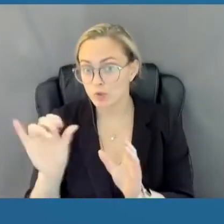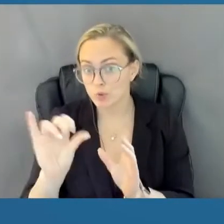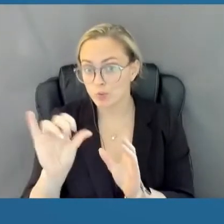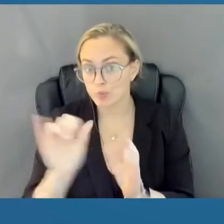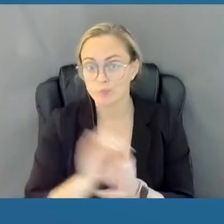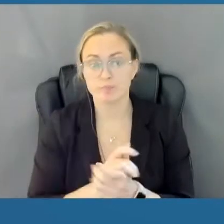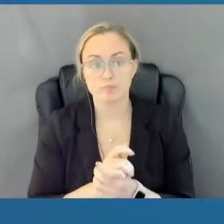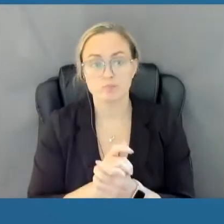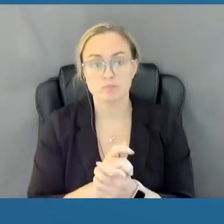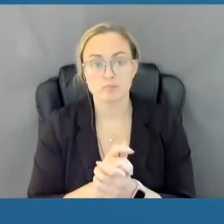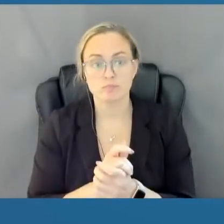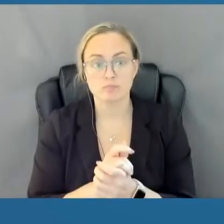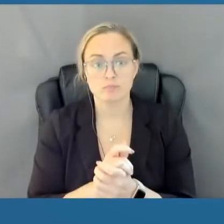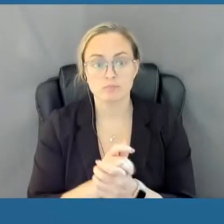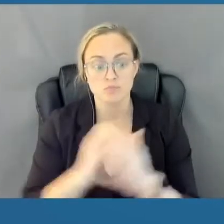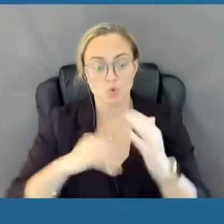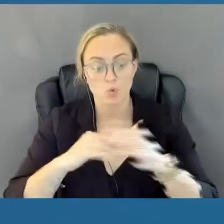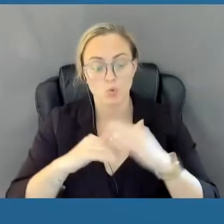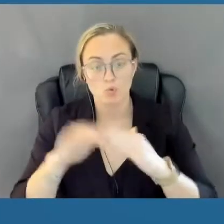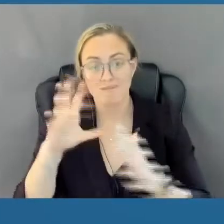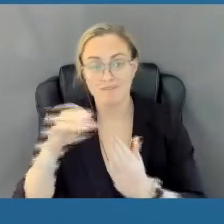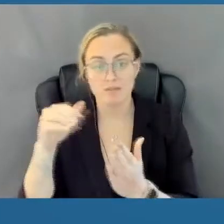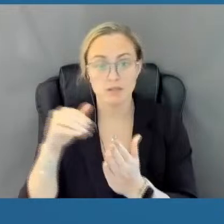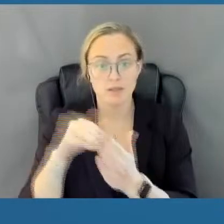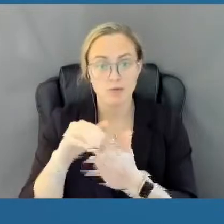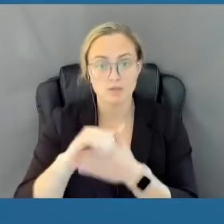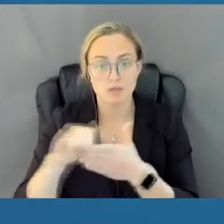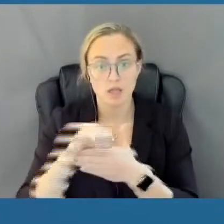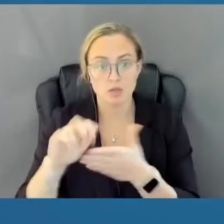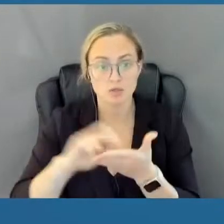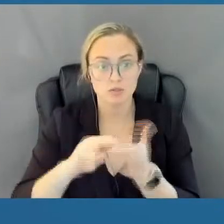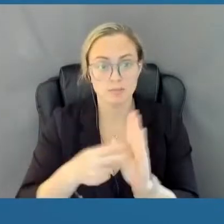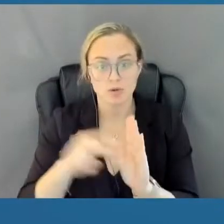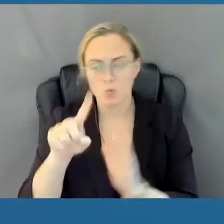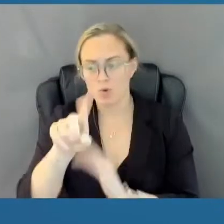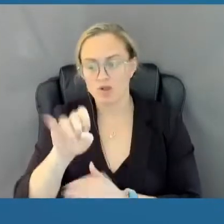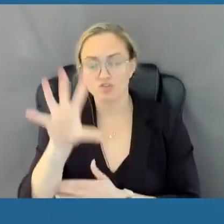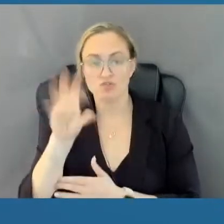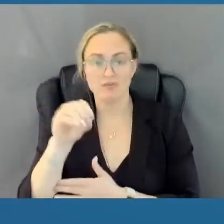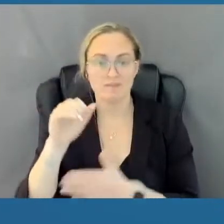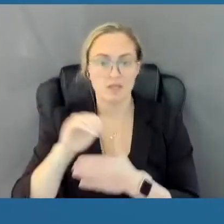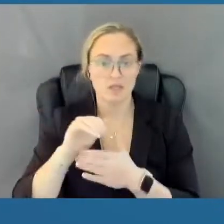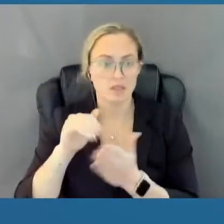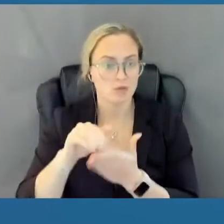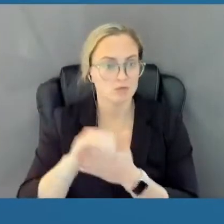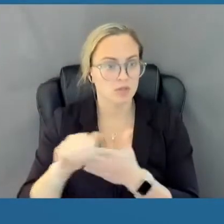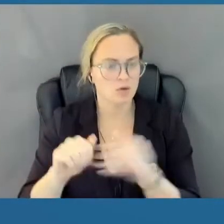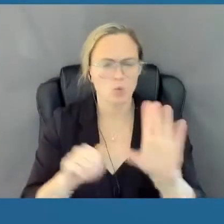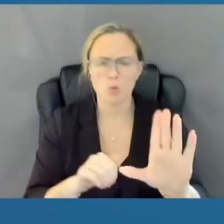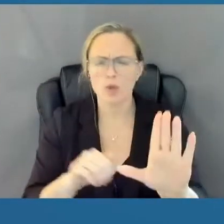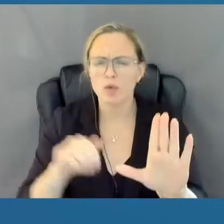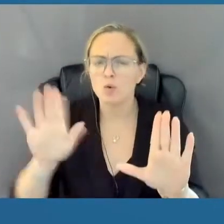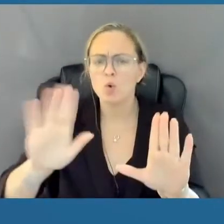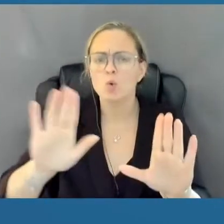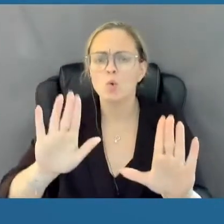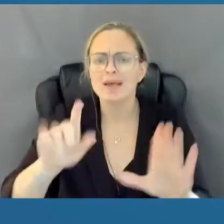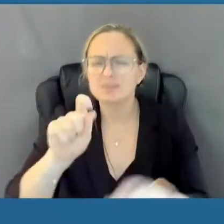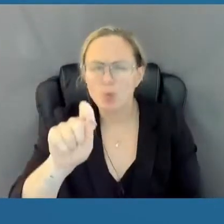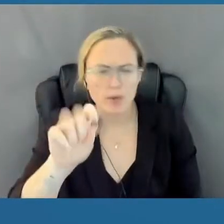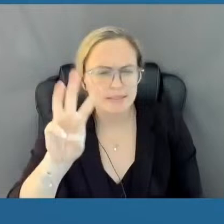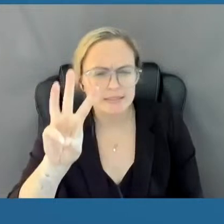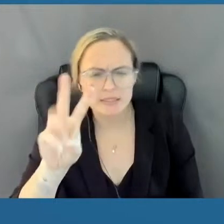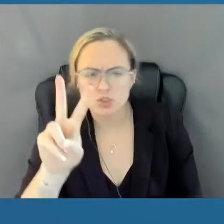income threshold is at $50,000. This proposal would bring up to $150,000. But the increase in payroll, but is it 0.6